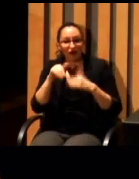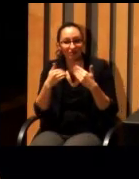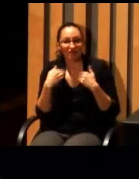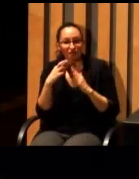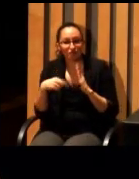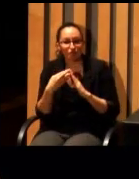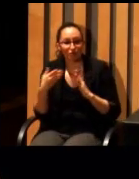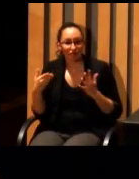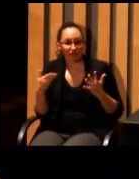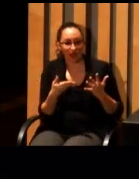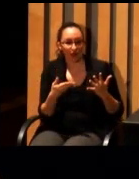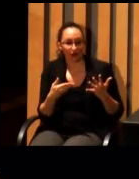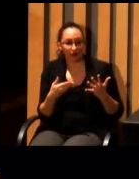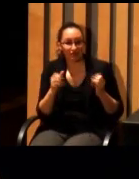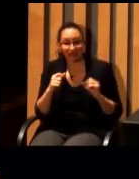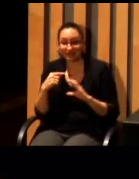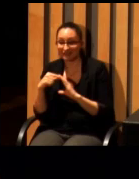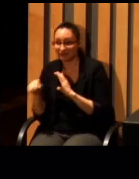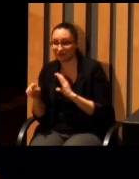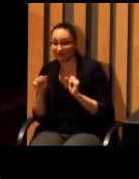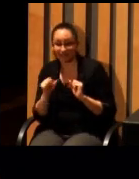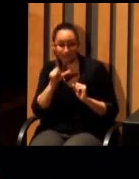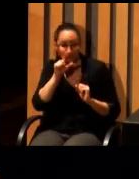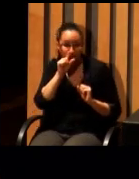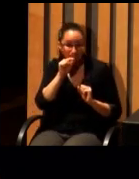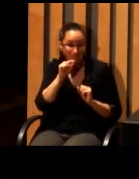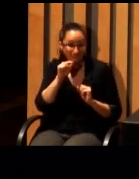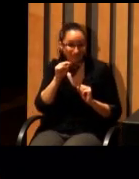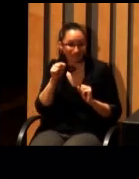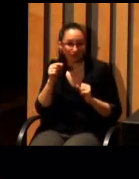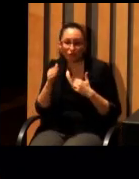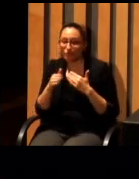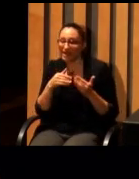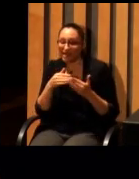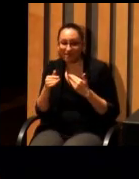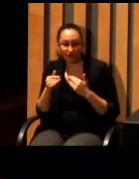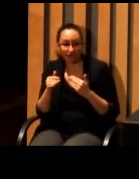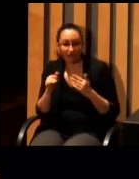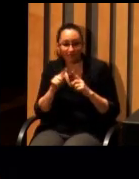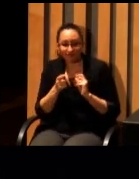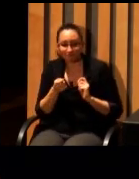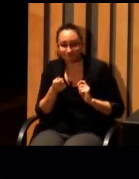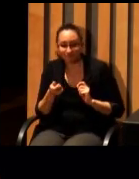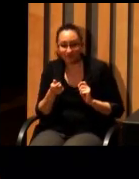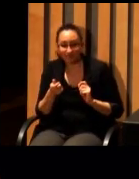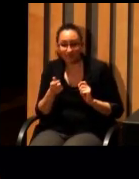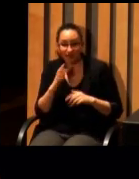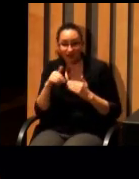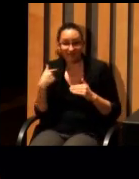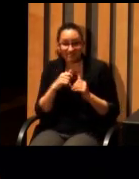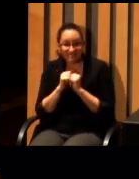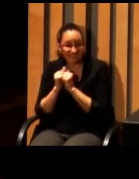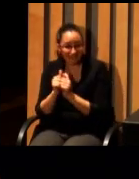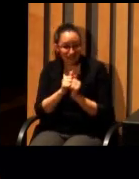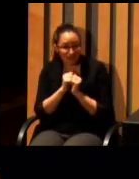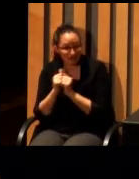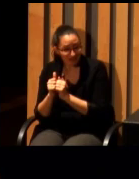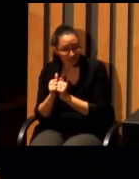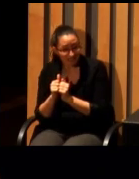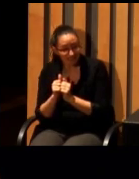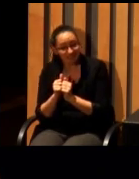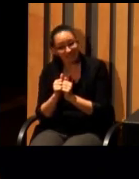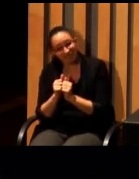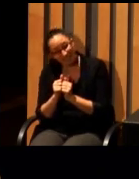small email or doing that small Twitter feed or whatever it is, right, the collective kind of mass in action can